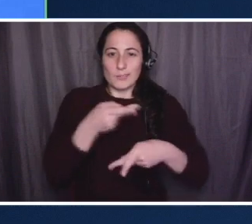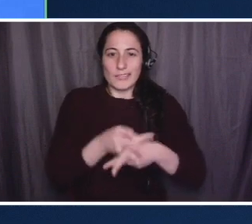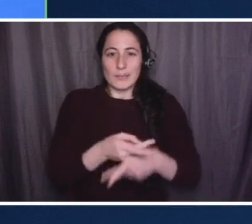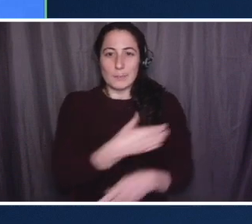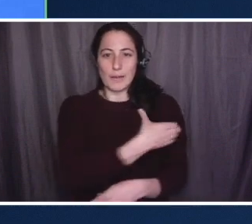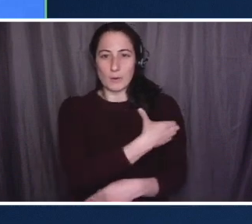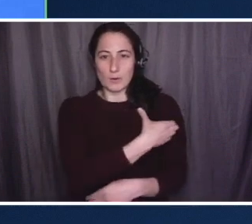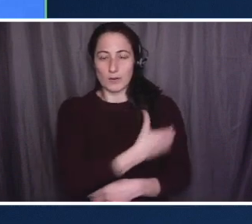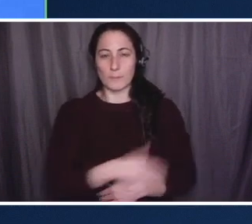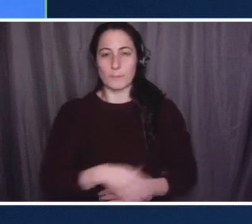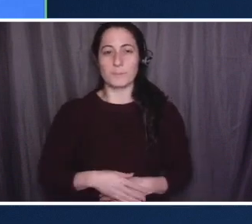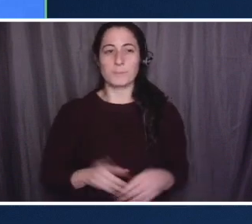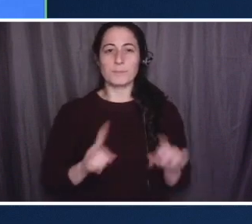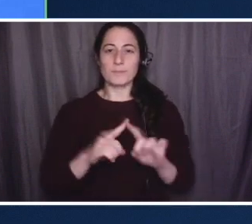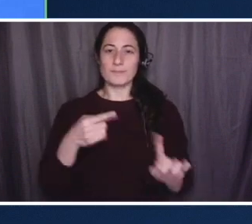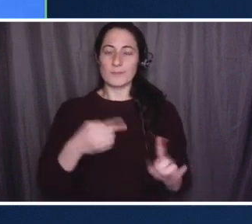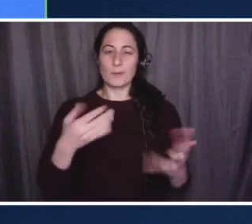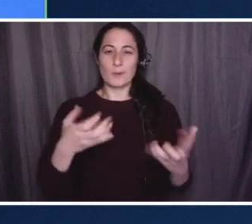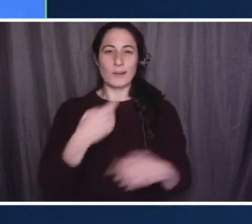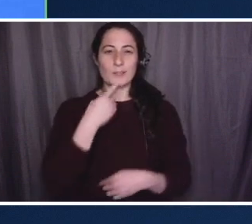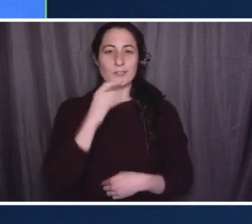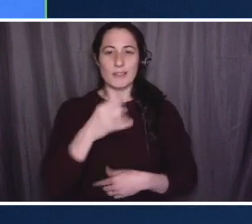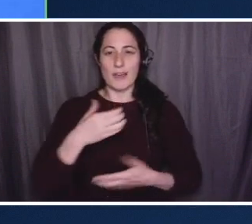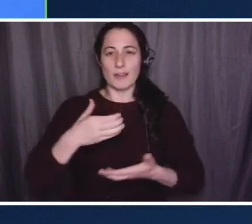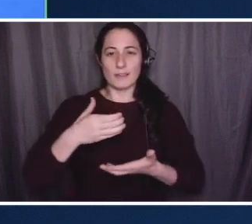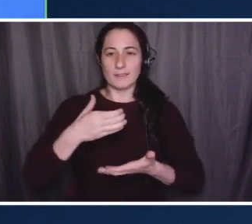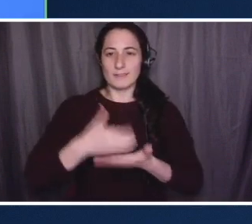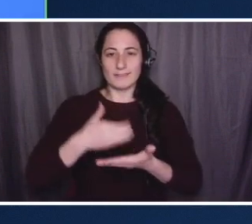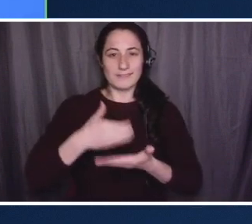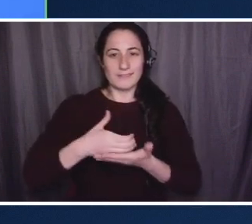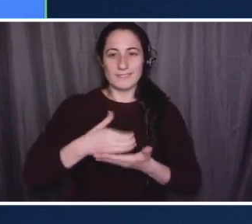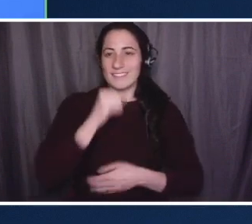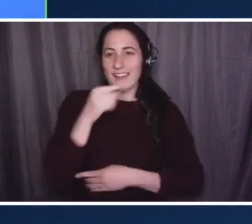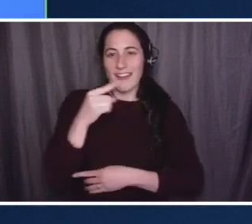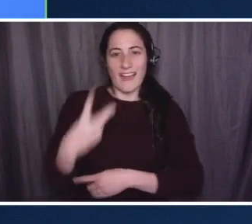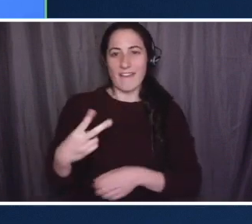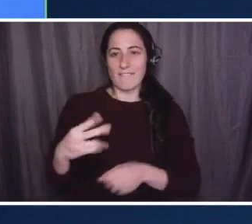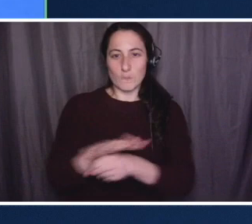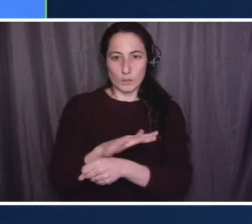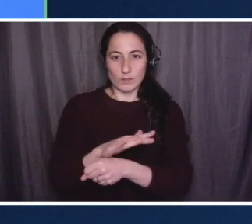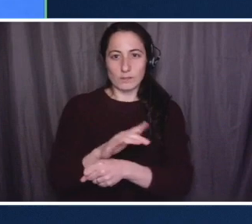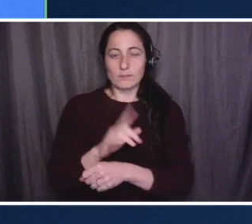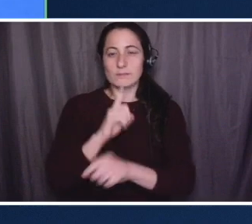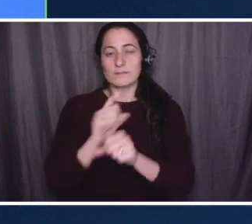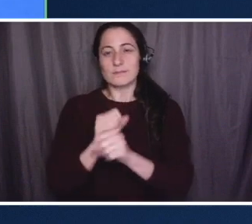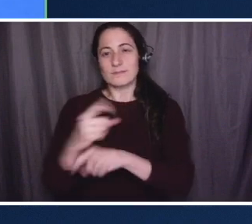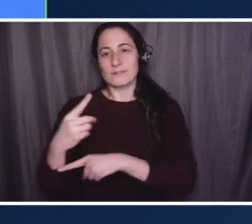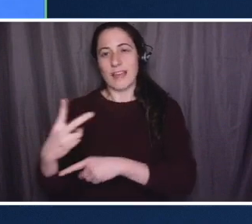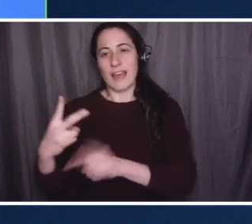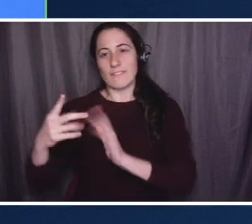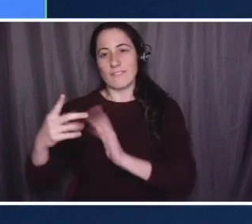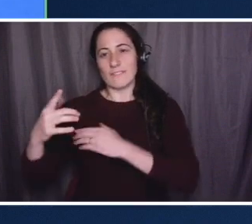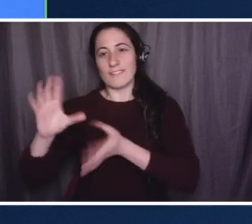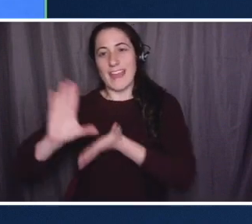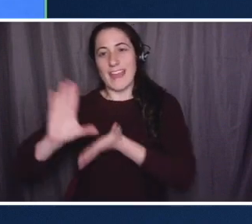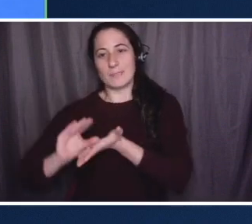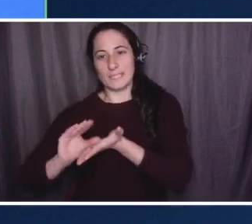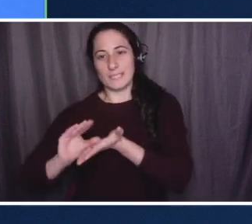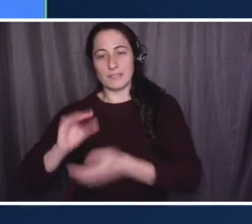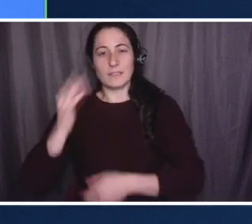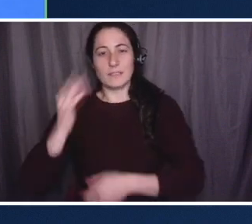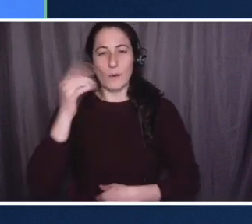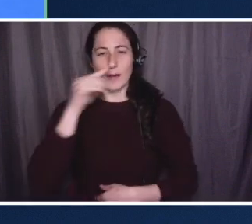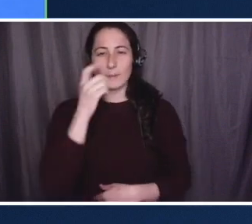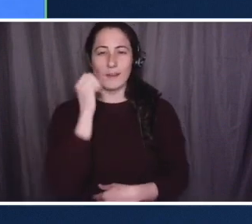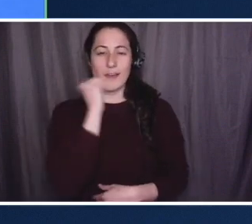to say that the glass is not half full, it is half empty. And that is because every single day we bear